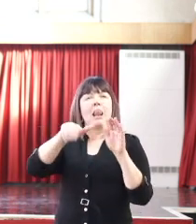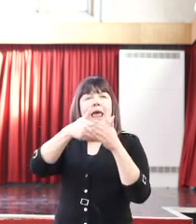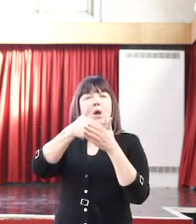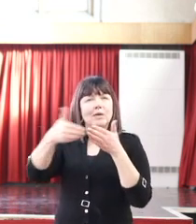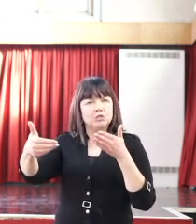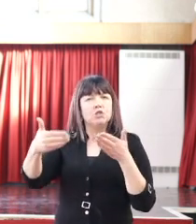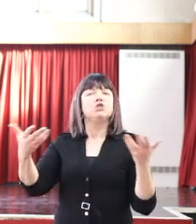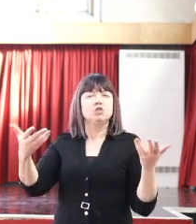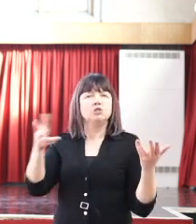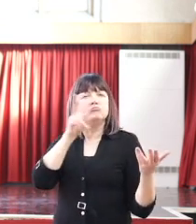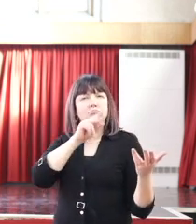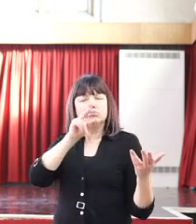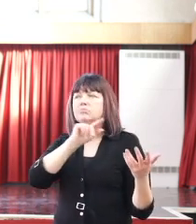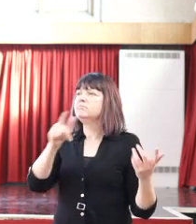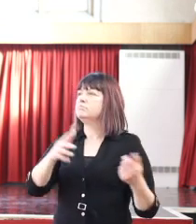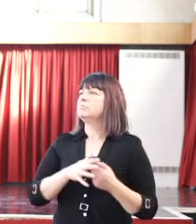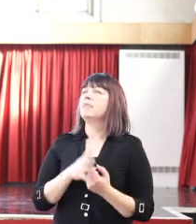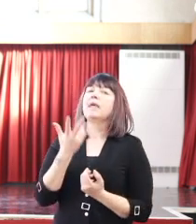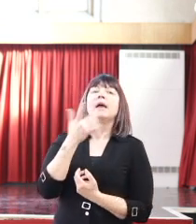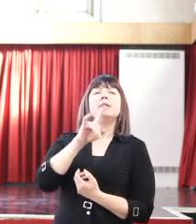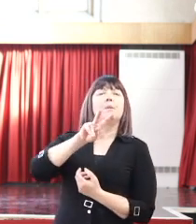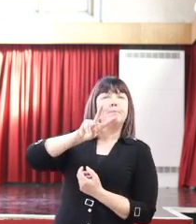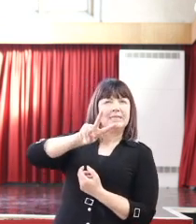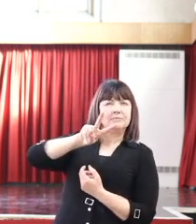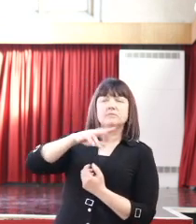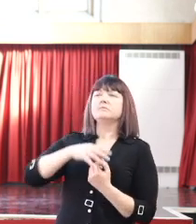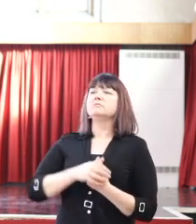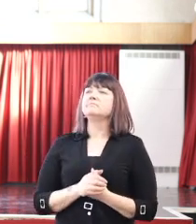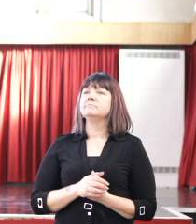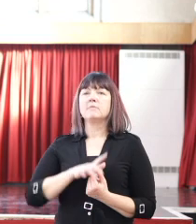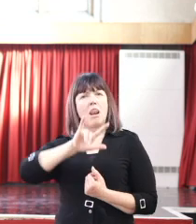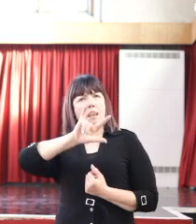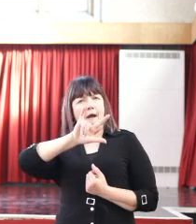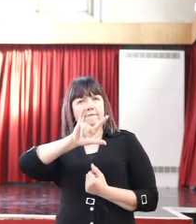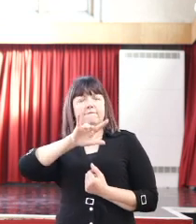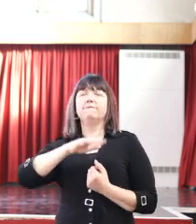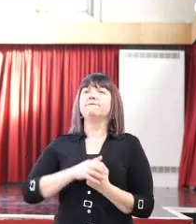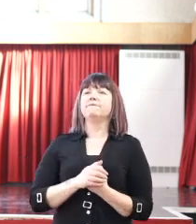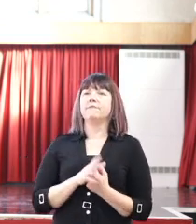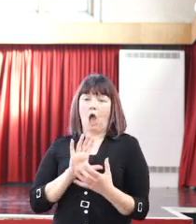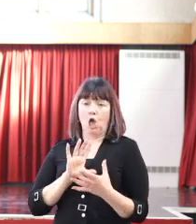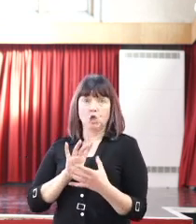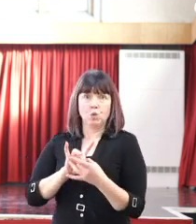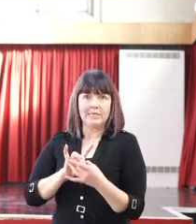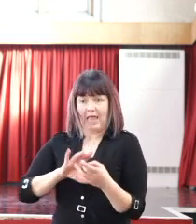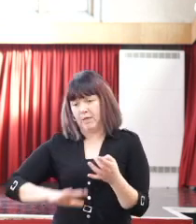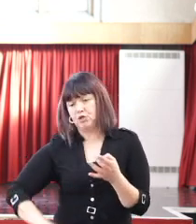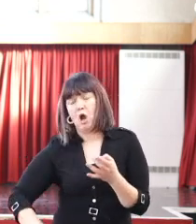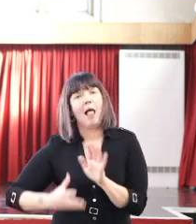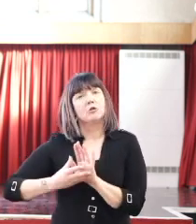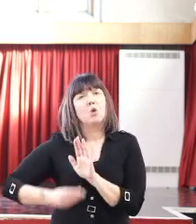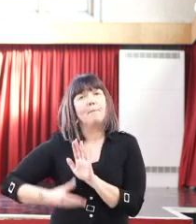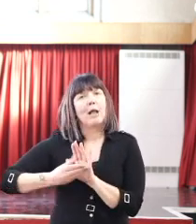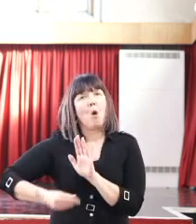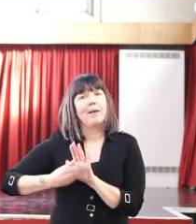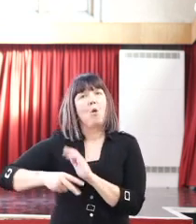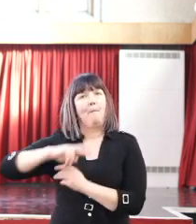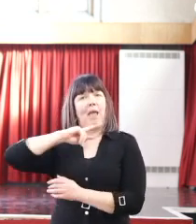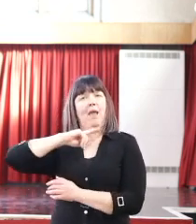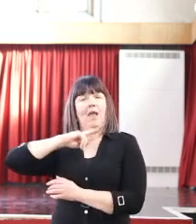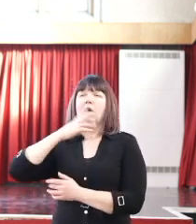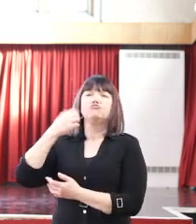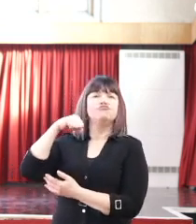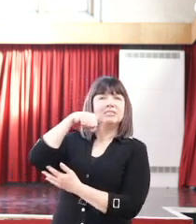Peace, love, unity, So it's so beautiful having the whole Peace, community